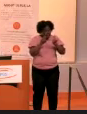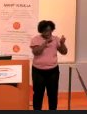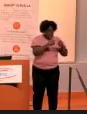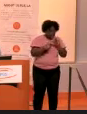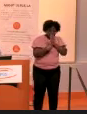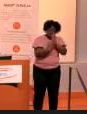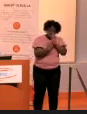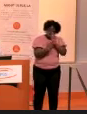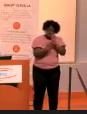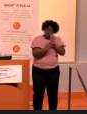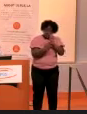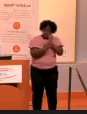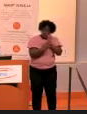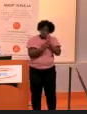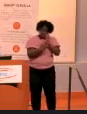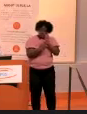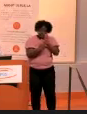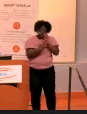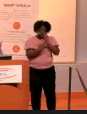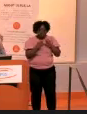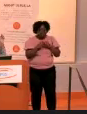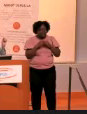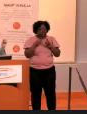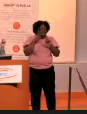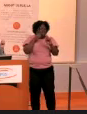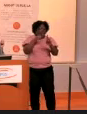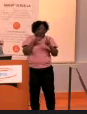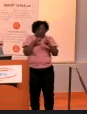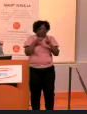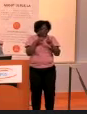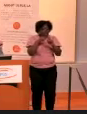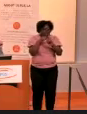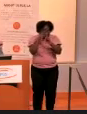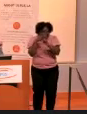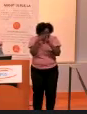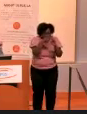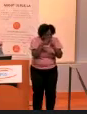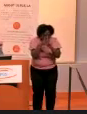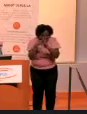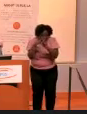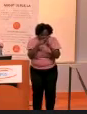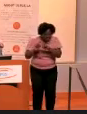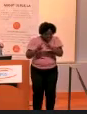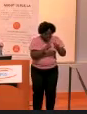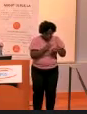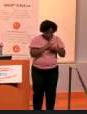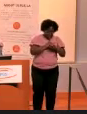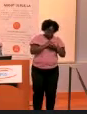that when you do what they're calling multi-target therapy, so trying to target different ways the immune